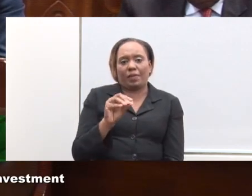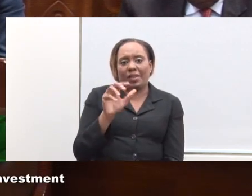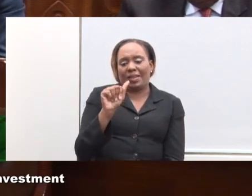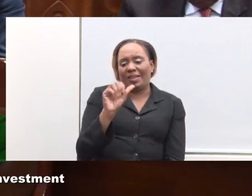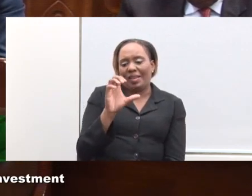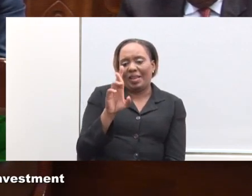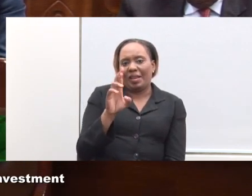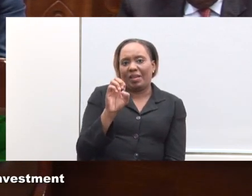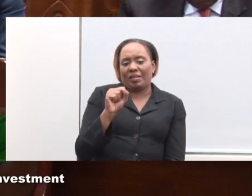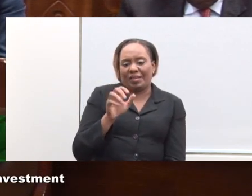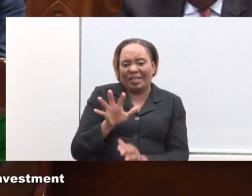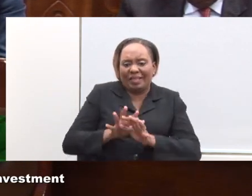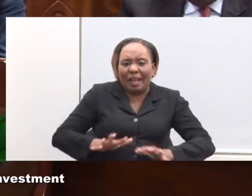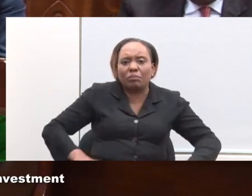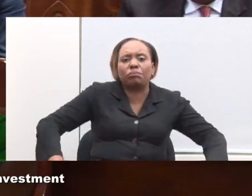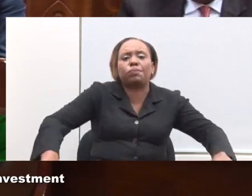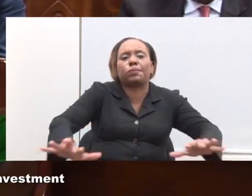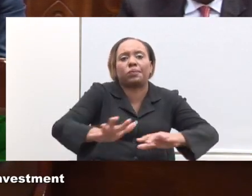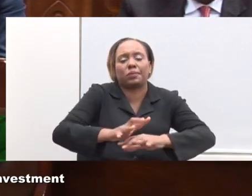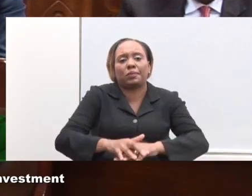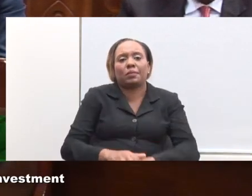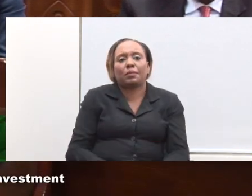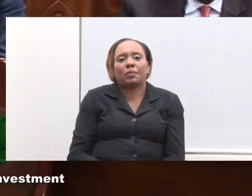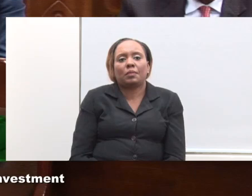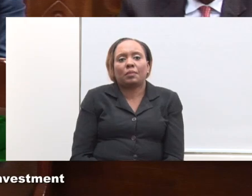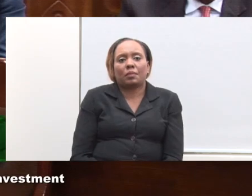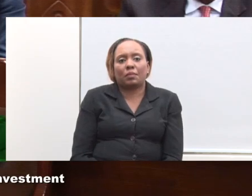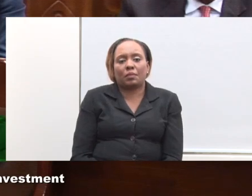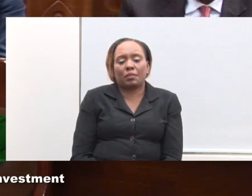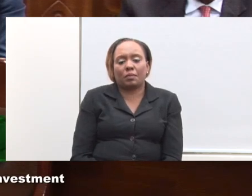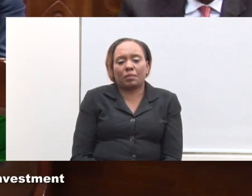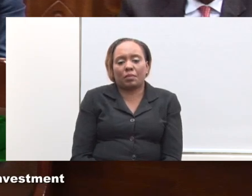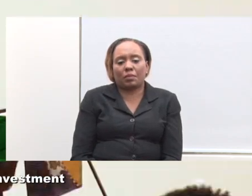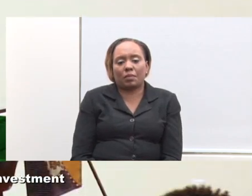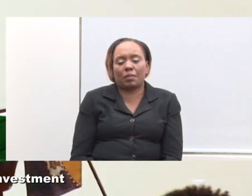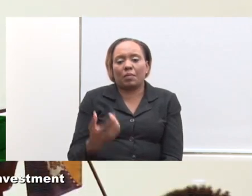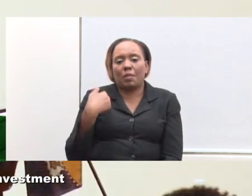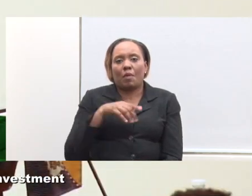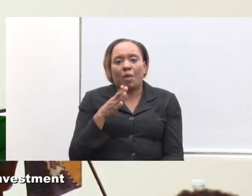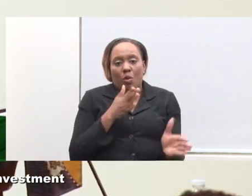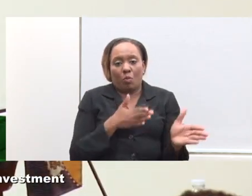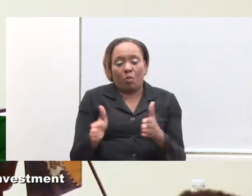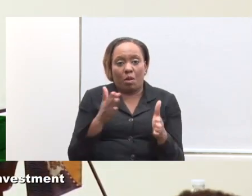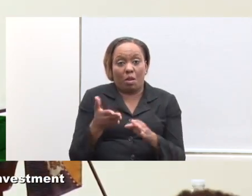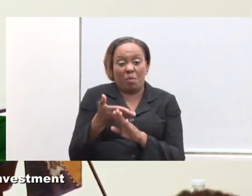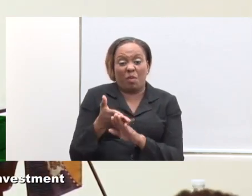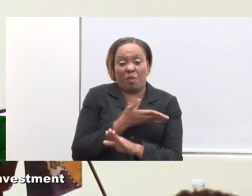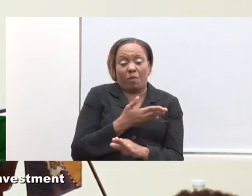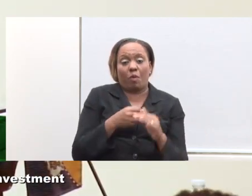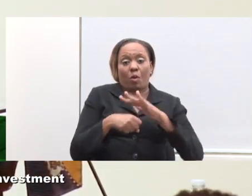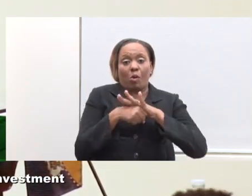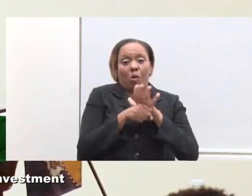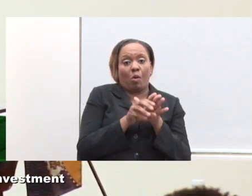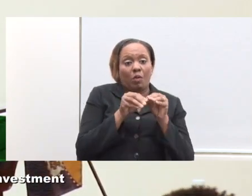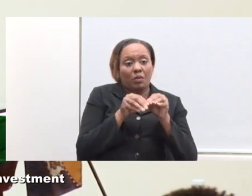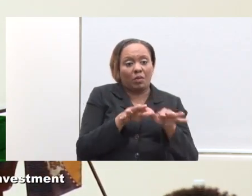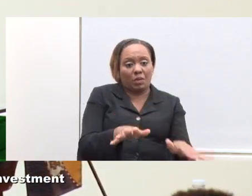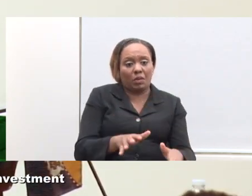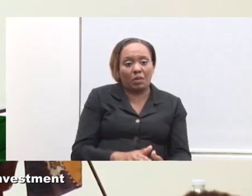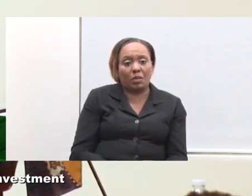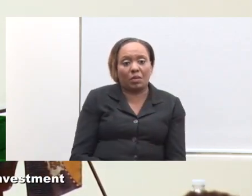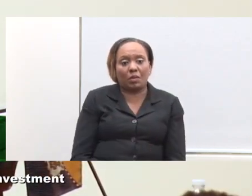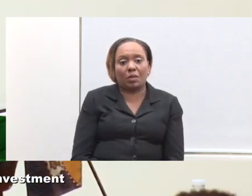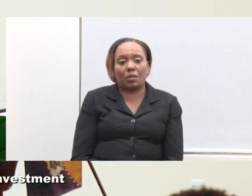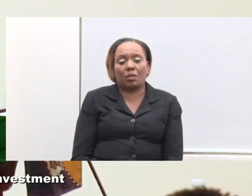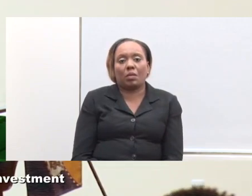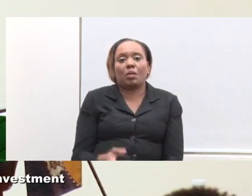once again, because this was being planned before COVID-19, we have been able to ramp up urgently to